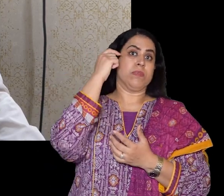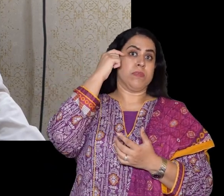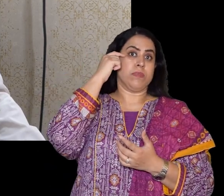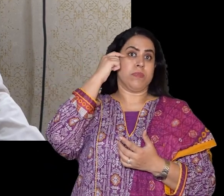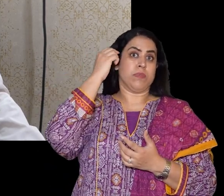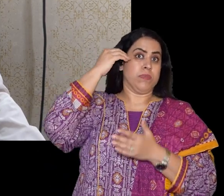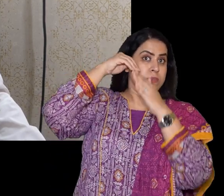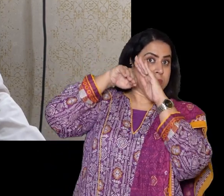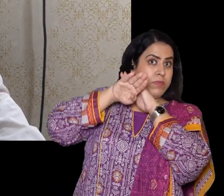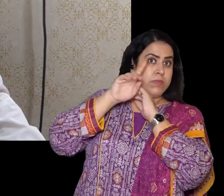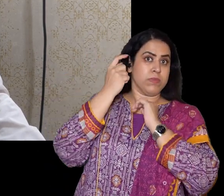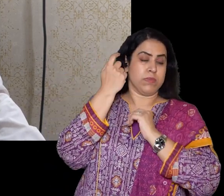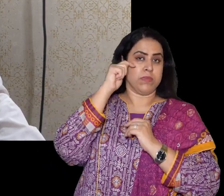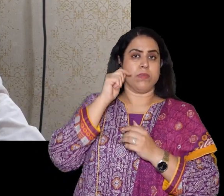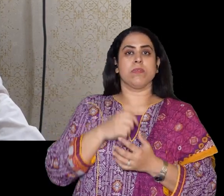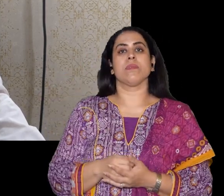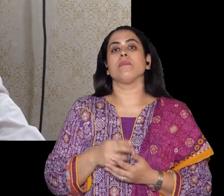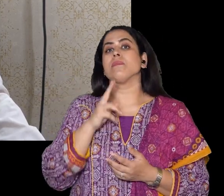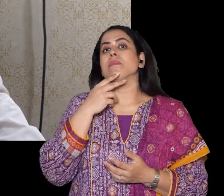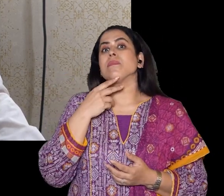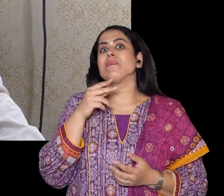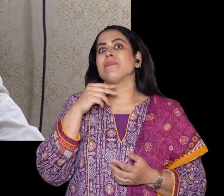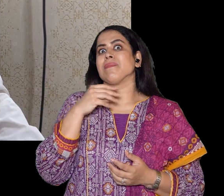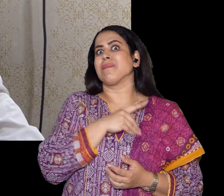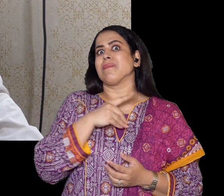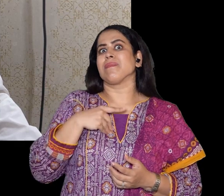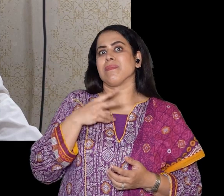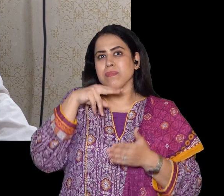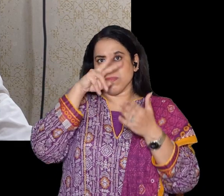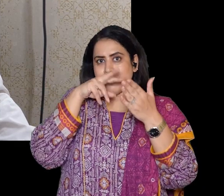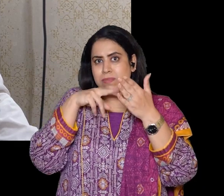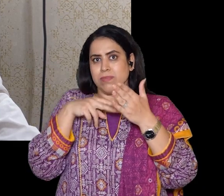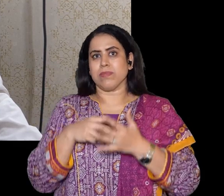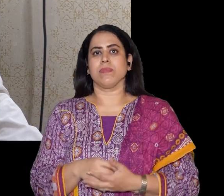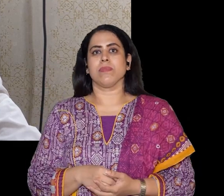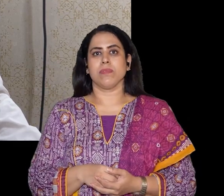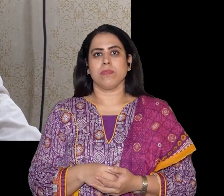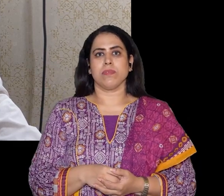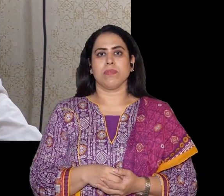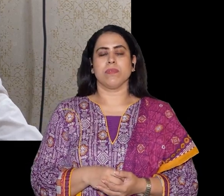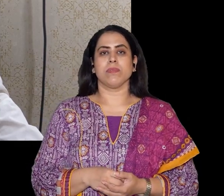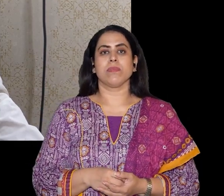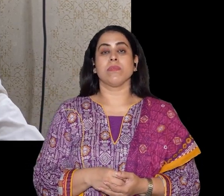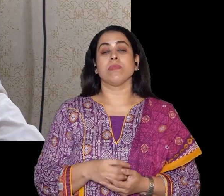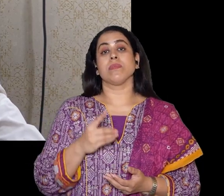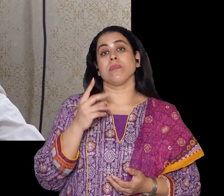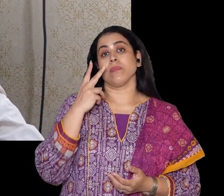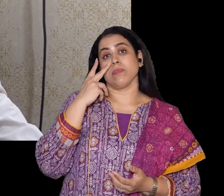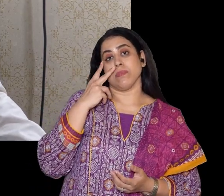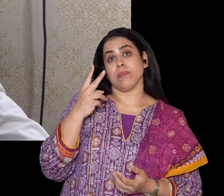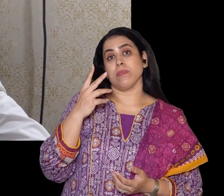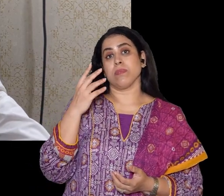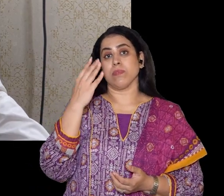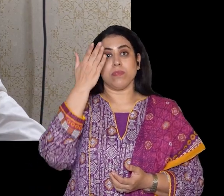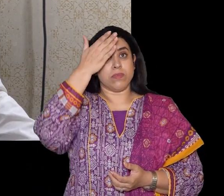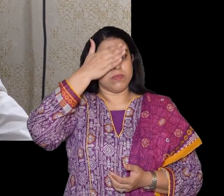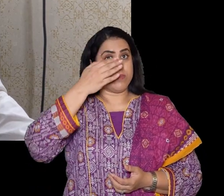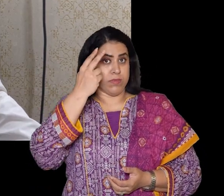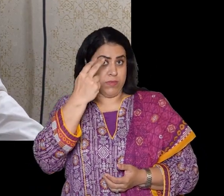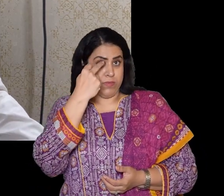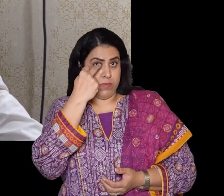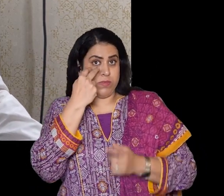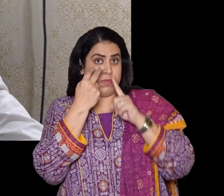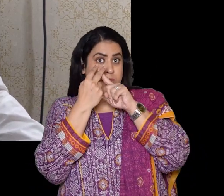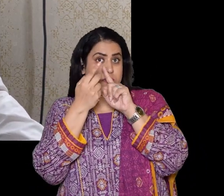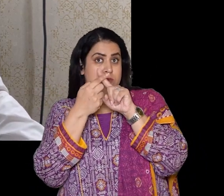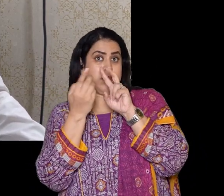at the back of the eye. Now, this is something that an examiner, a doctor, manually does. When we look at the front of the eye,